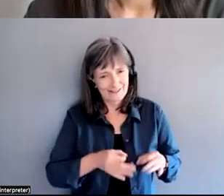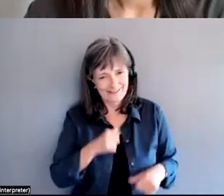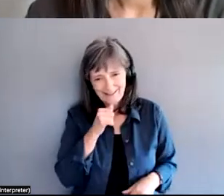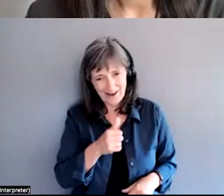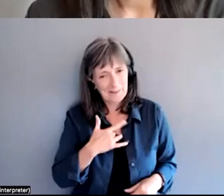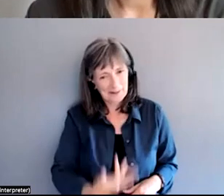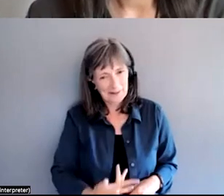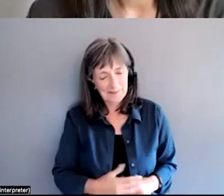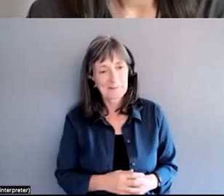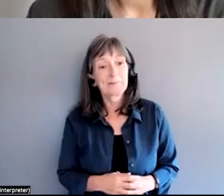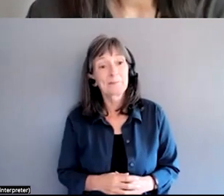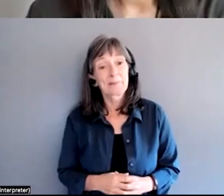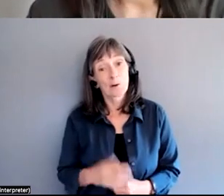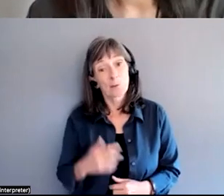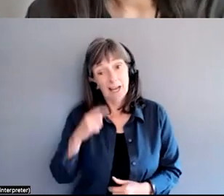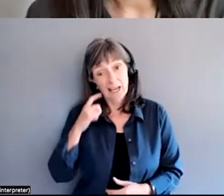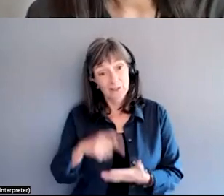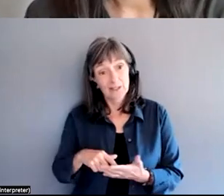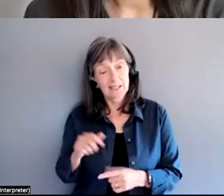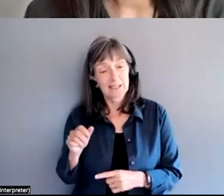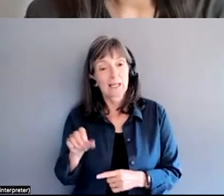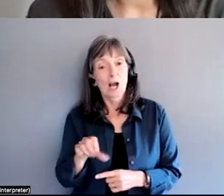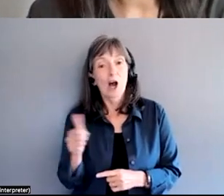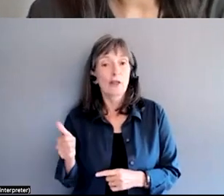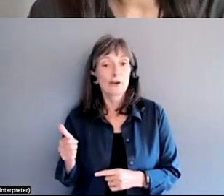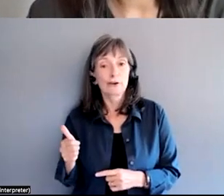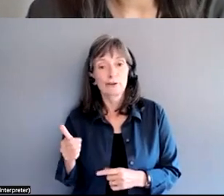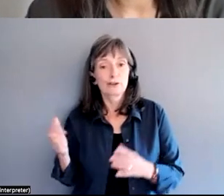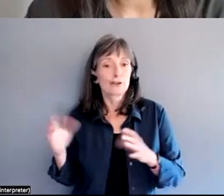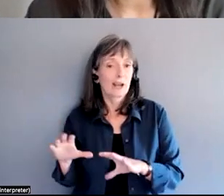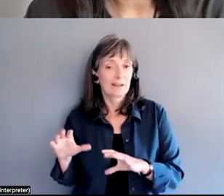from my experience, is usually another chance to bring